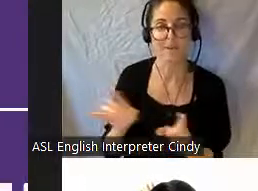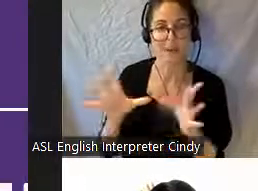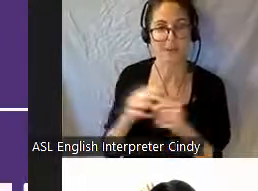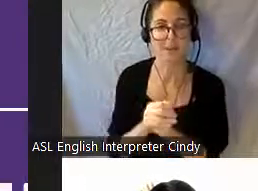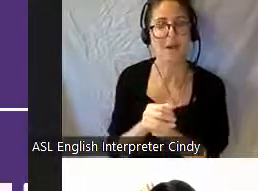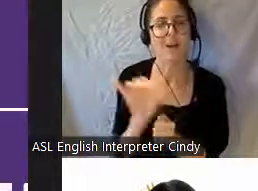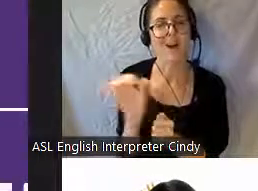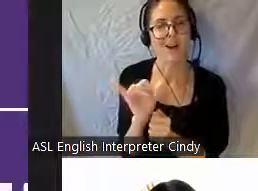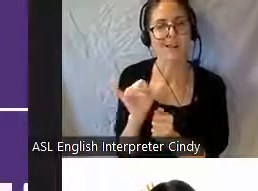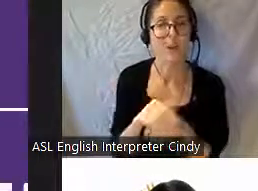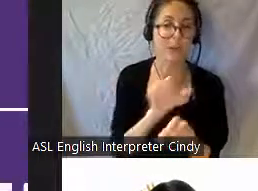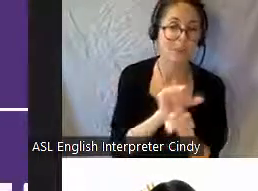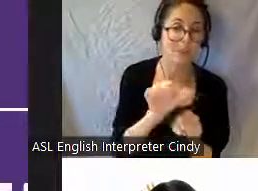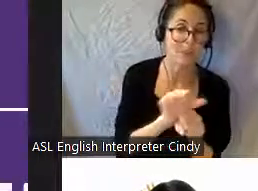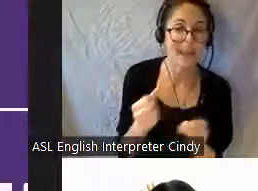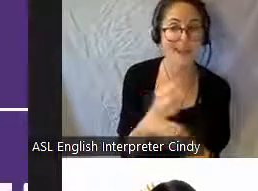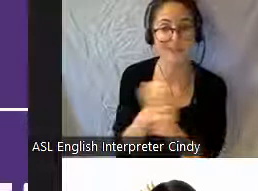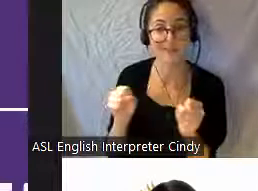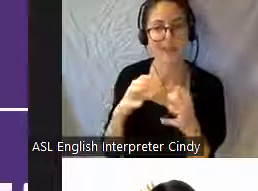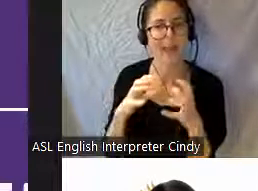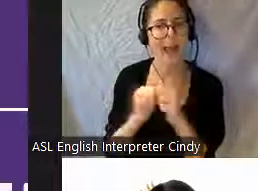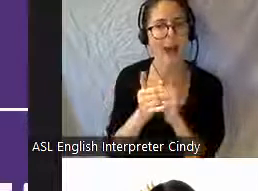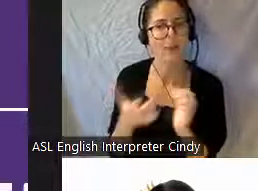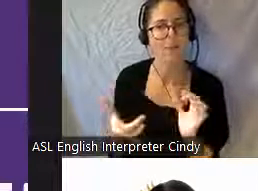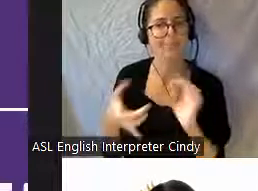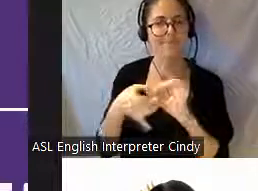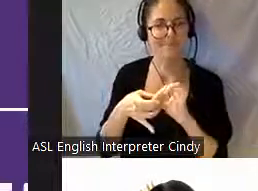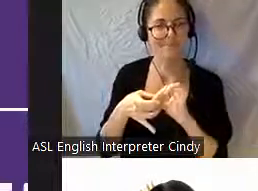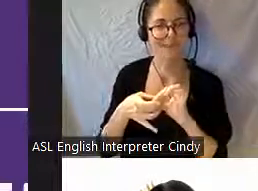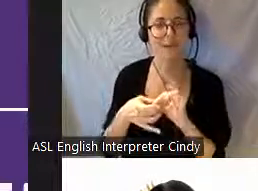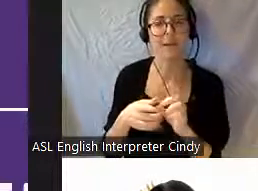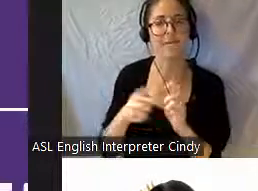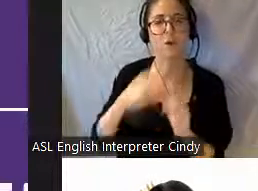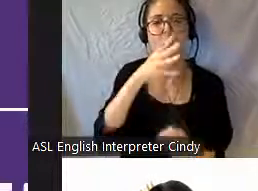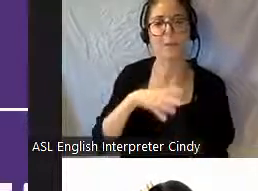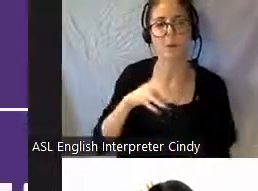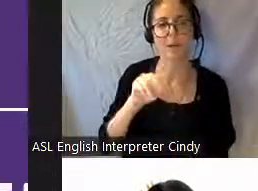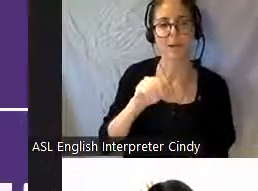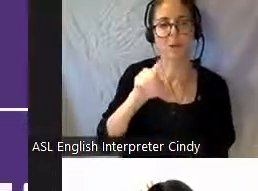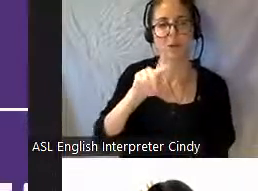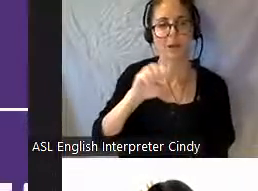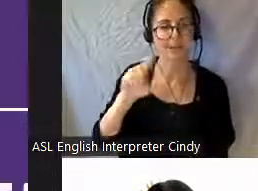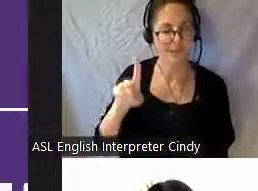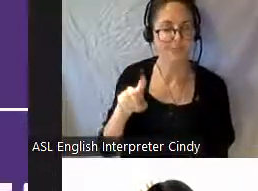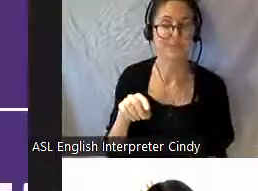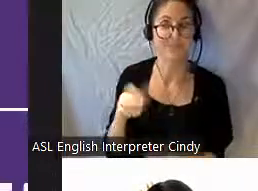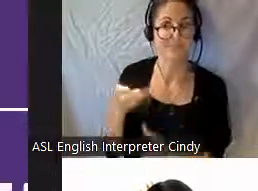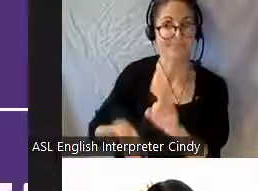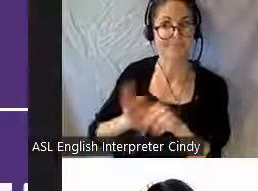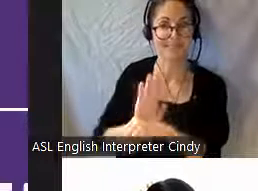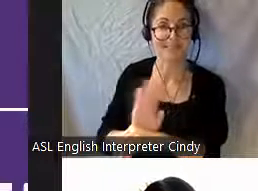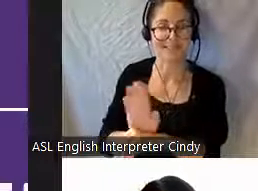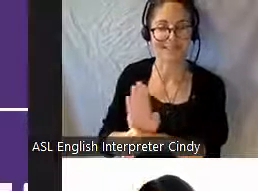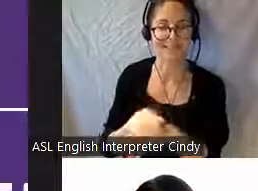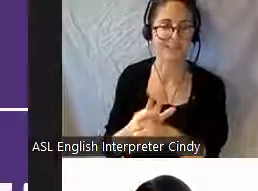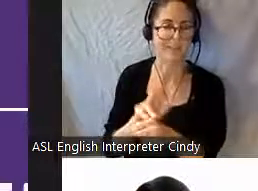and safety amongst racialized women in Toronto. She is also working on those projects. She's quite busy. We